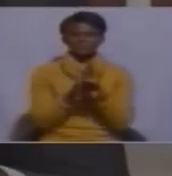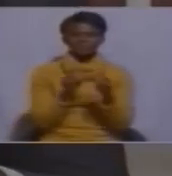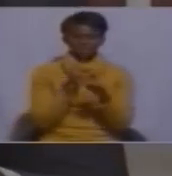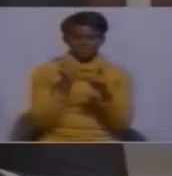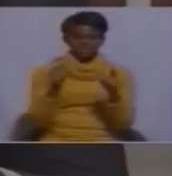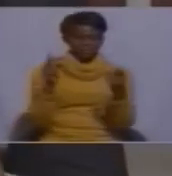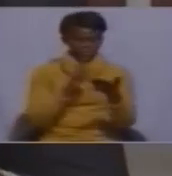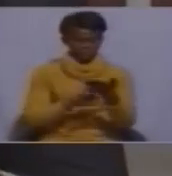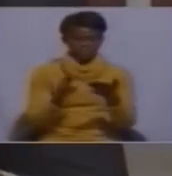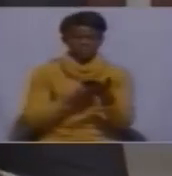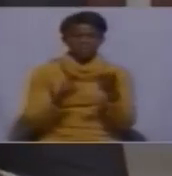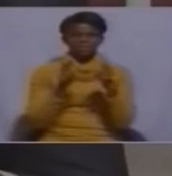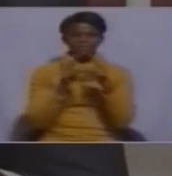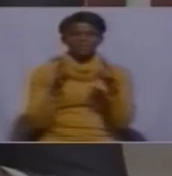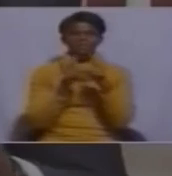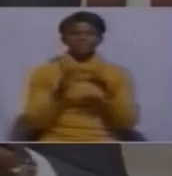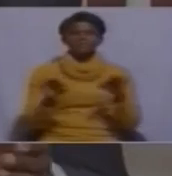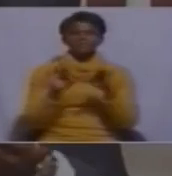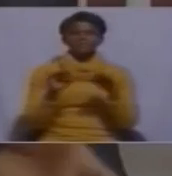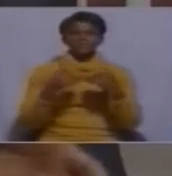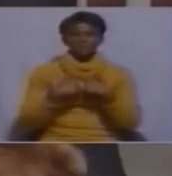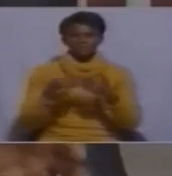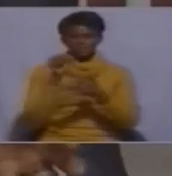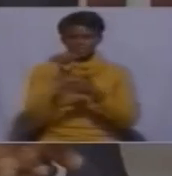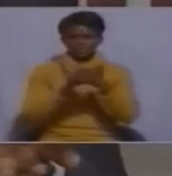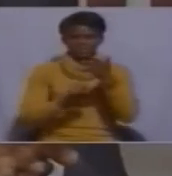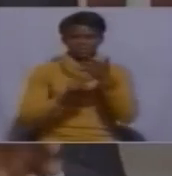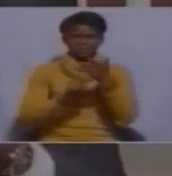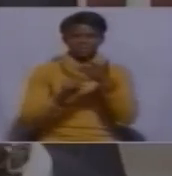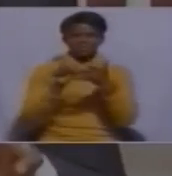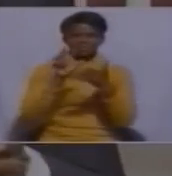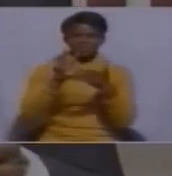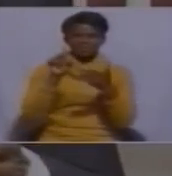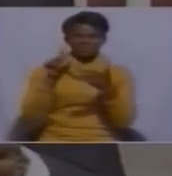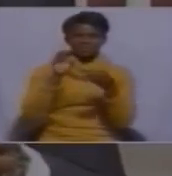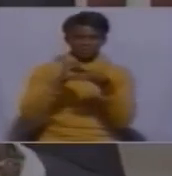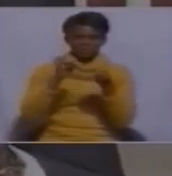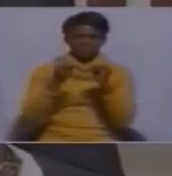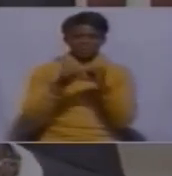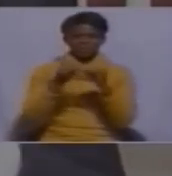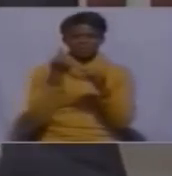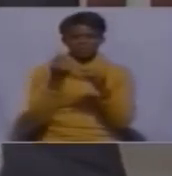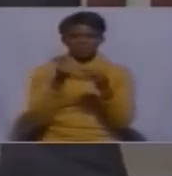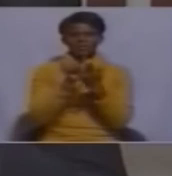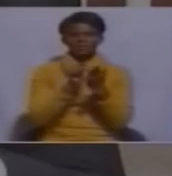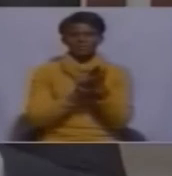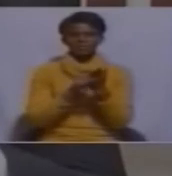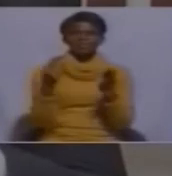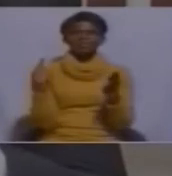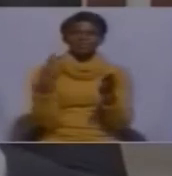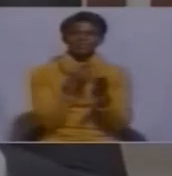the relevant provisions. I've read Section 21 of the Act number 1, which states that where an act of